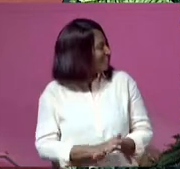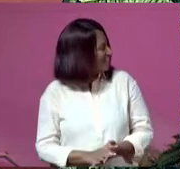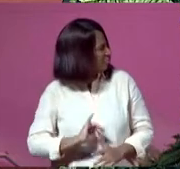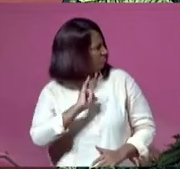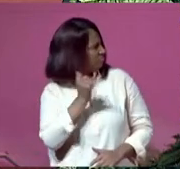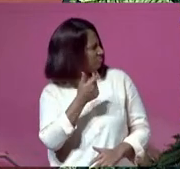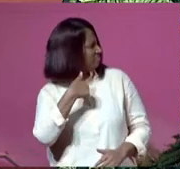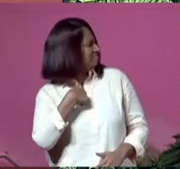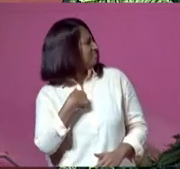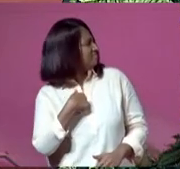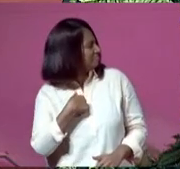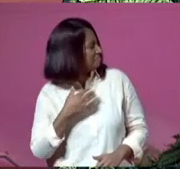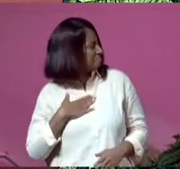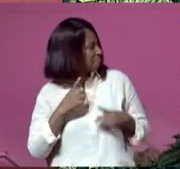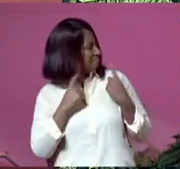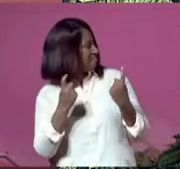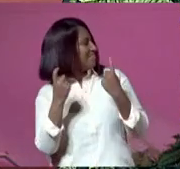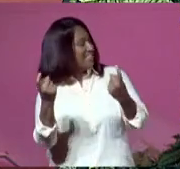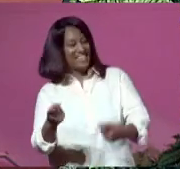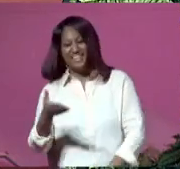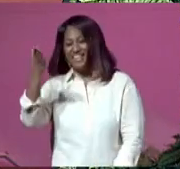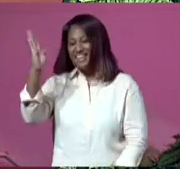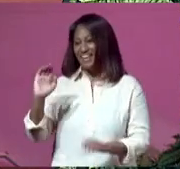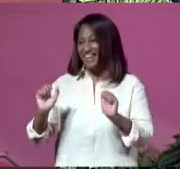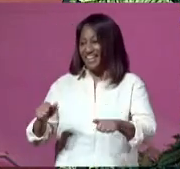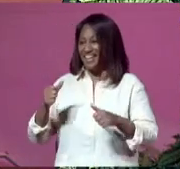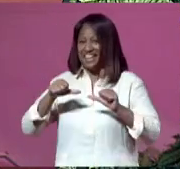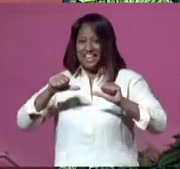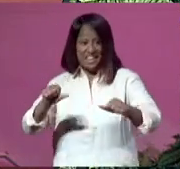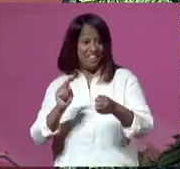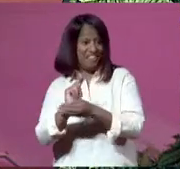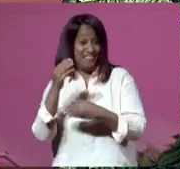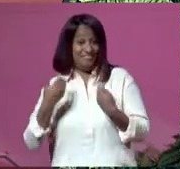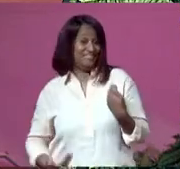as I am, God can still use me.